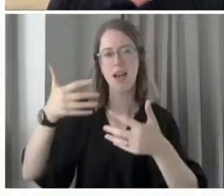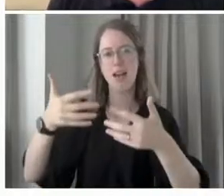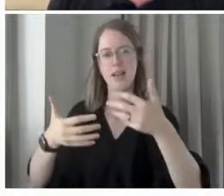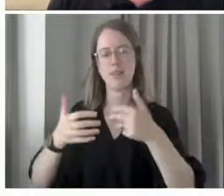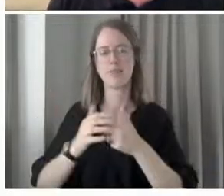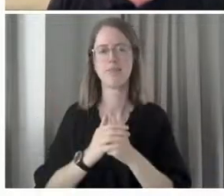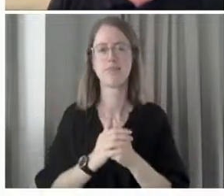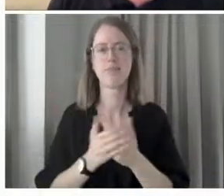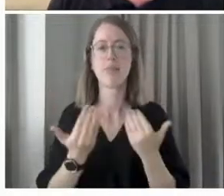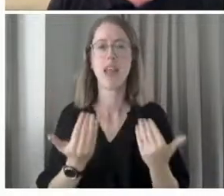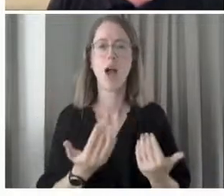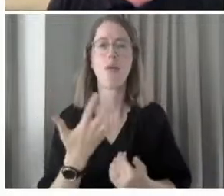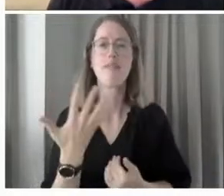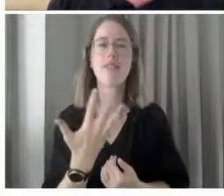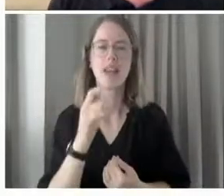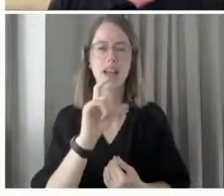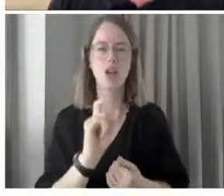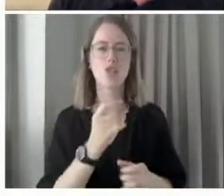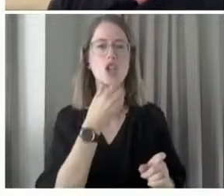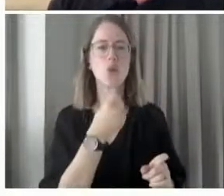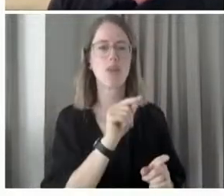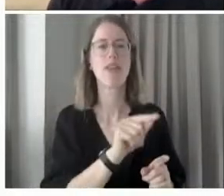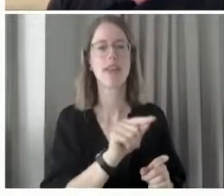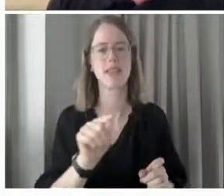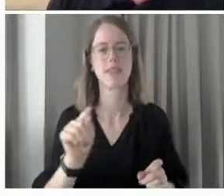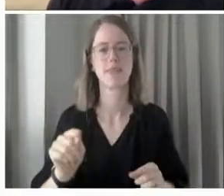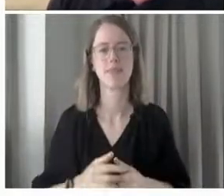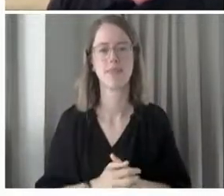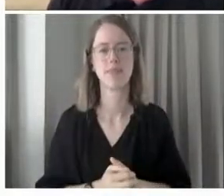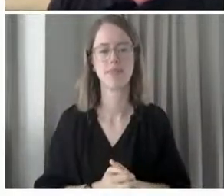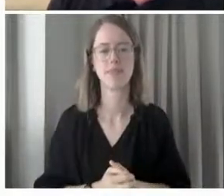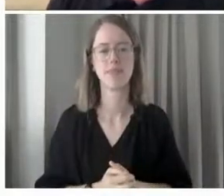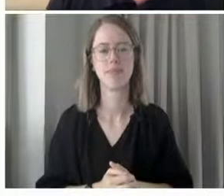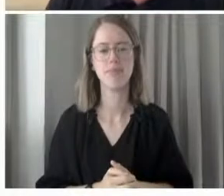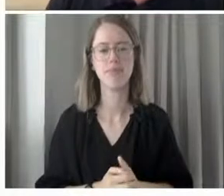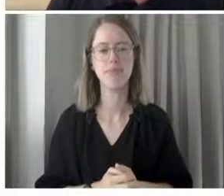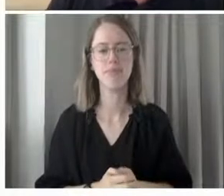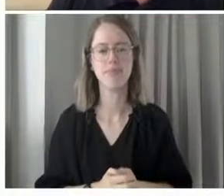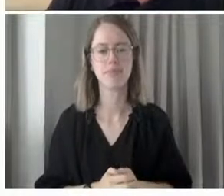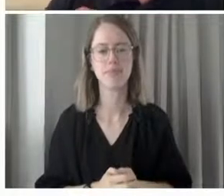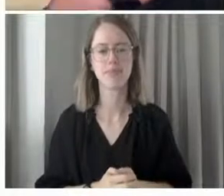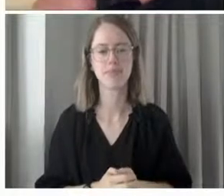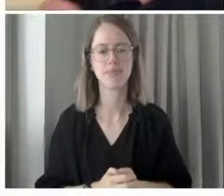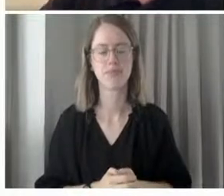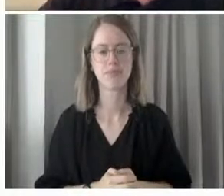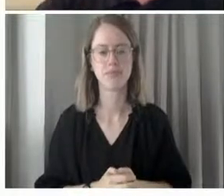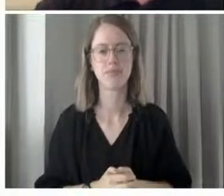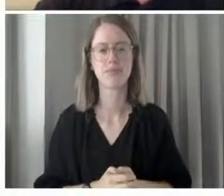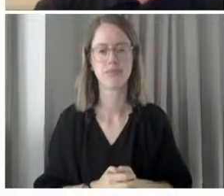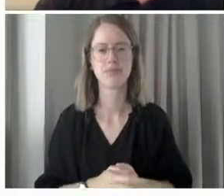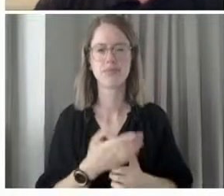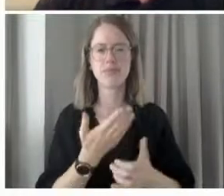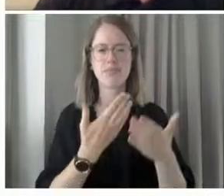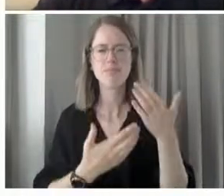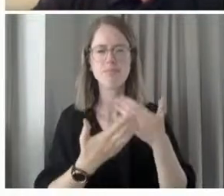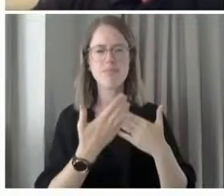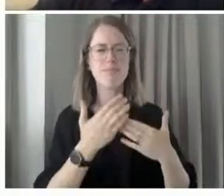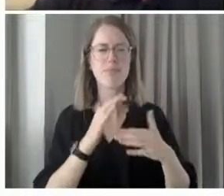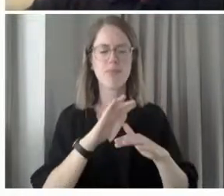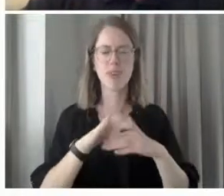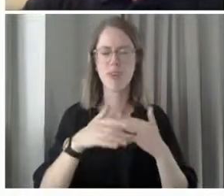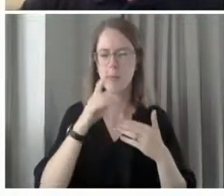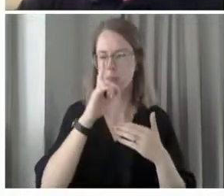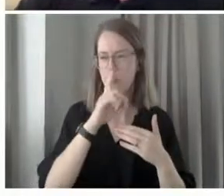15 countries worldwide. And it really does tell us a lot about how people do.